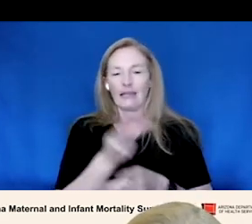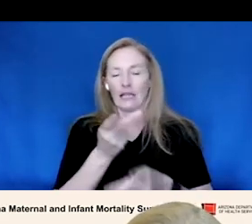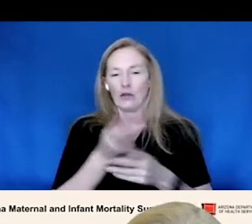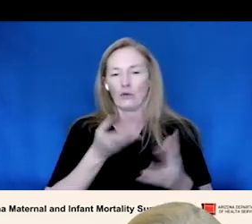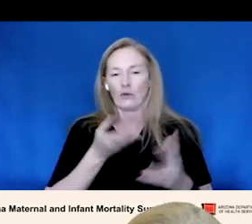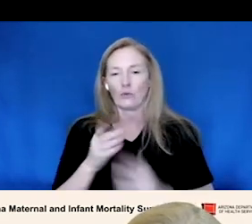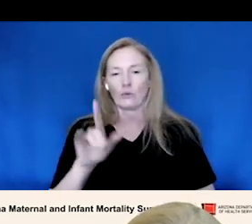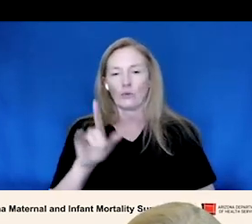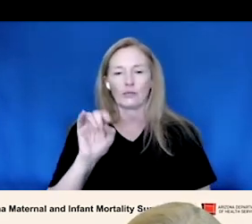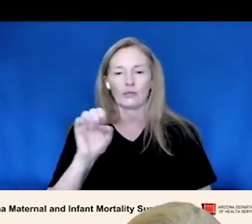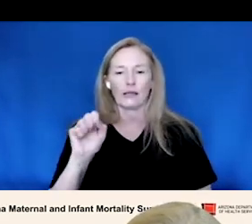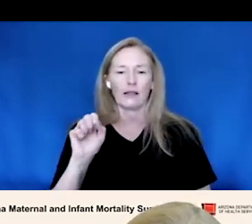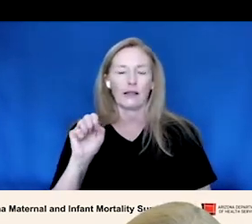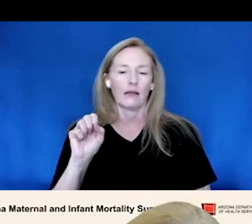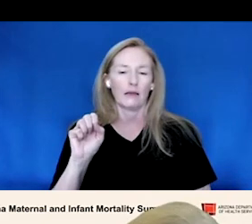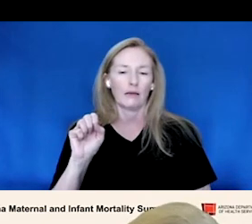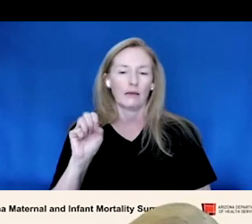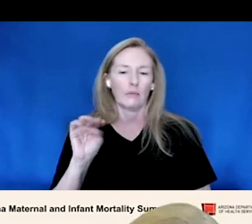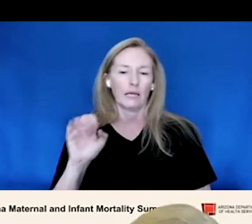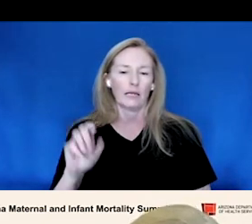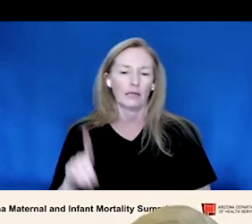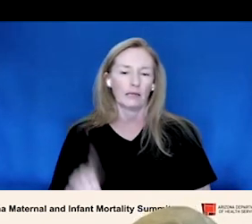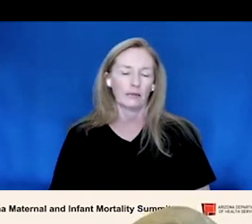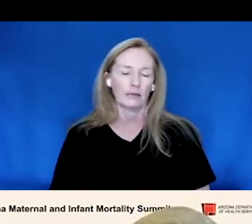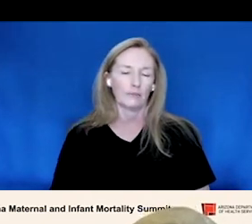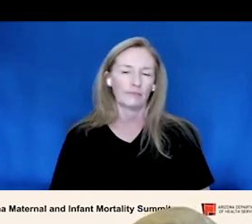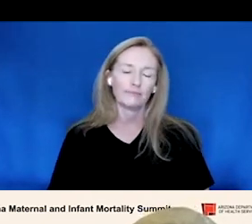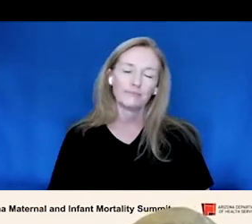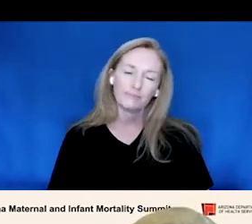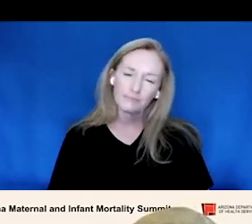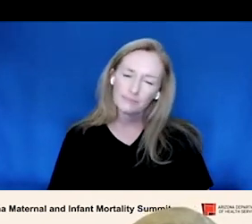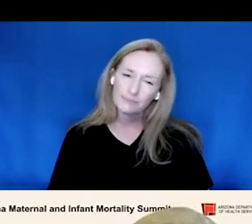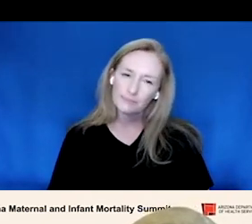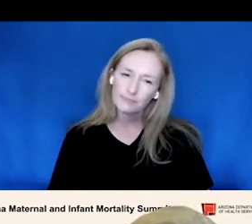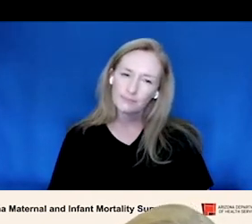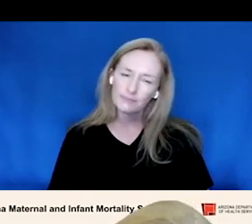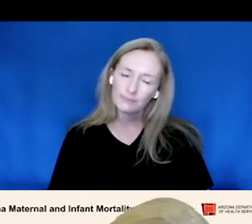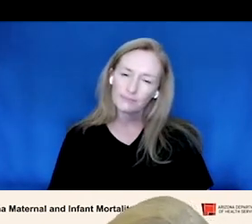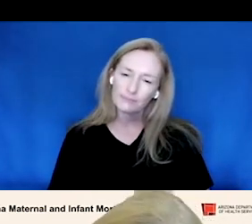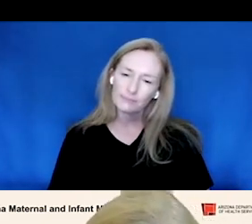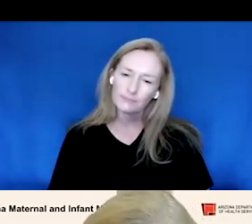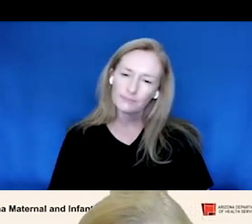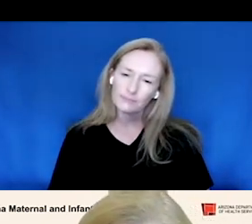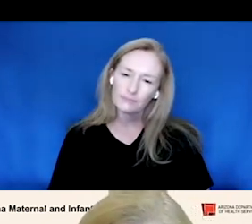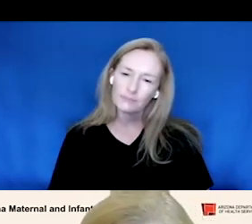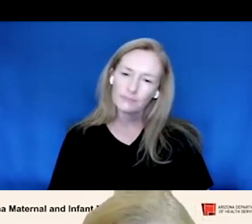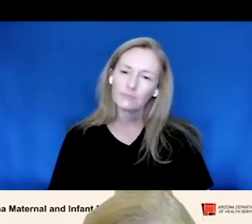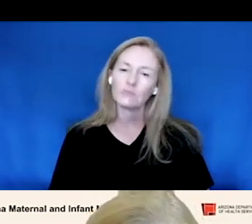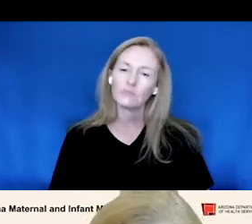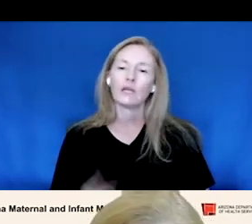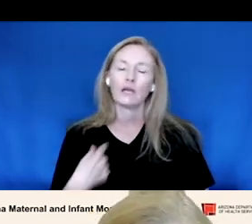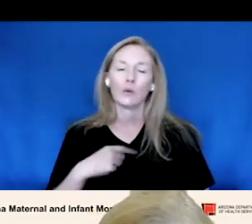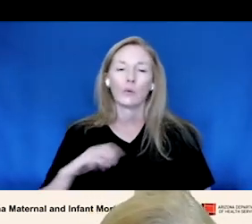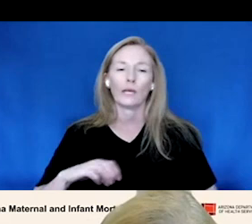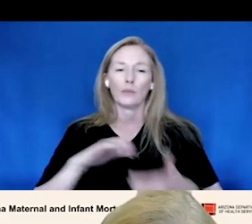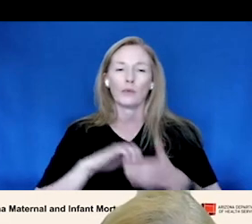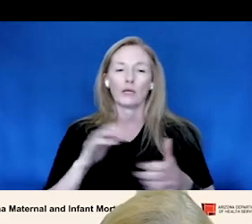So the biggest lesson, really, we partnered with